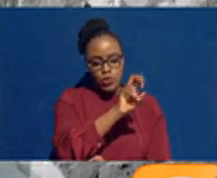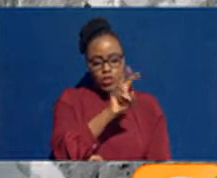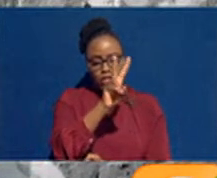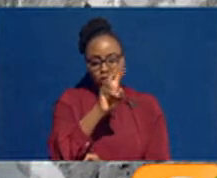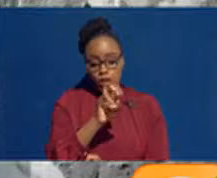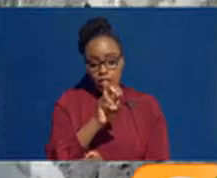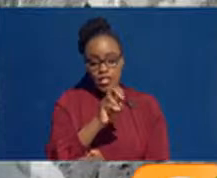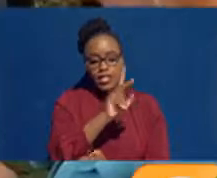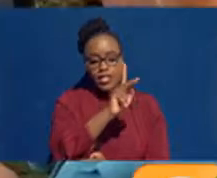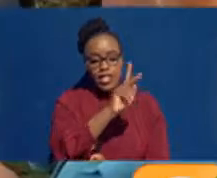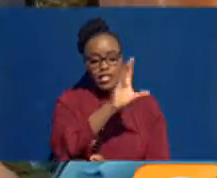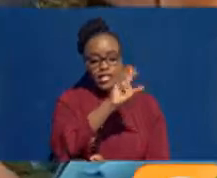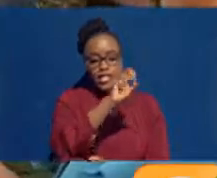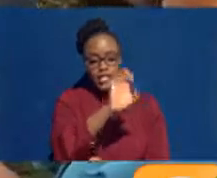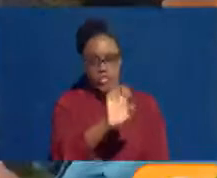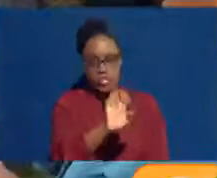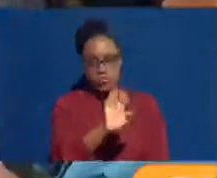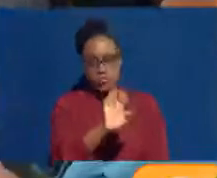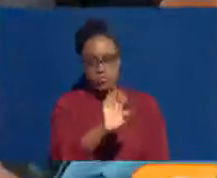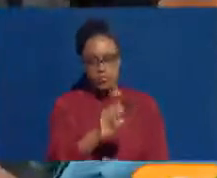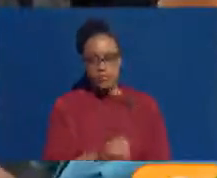2020 KCSE.